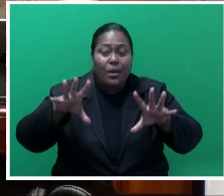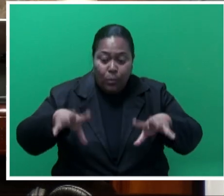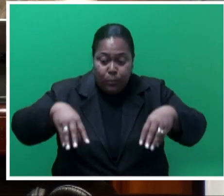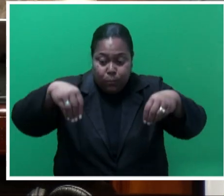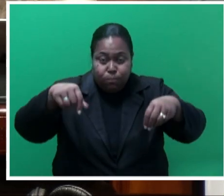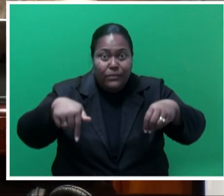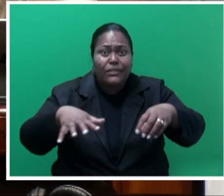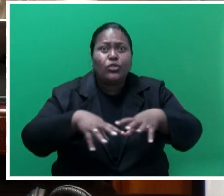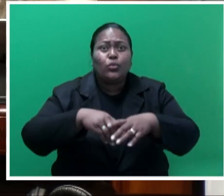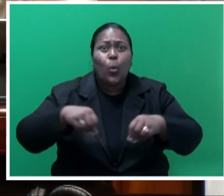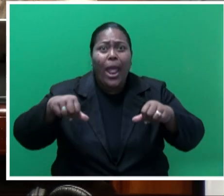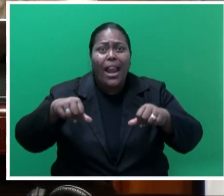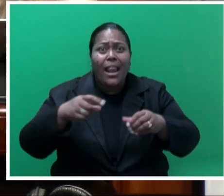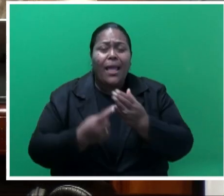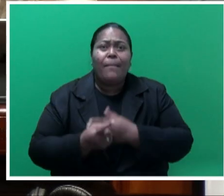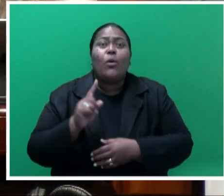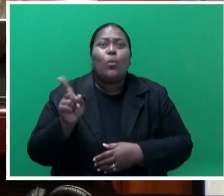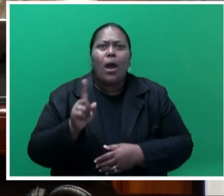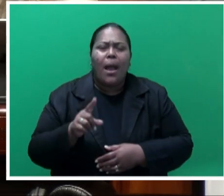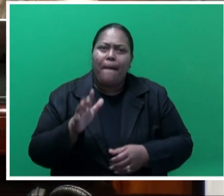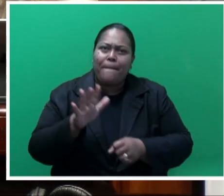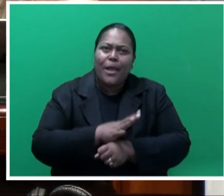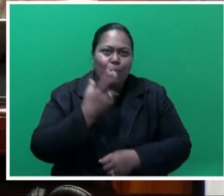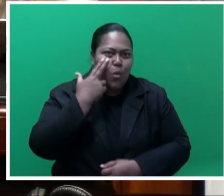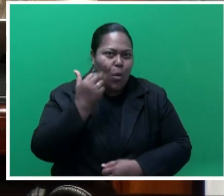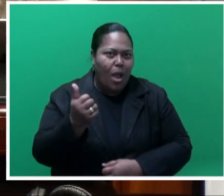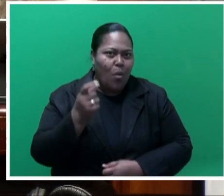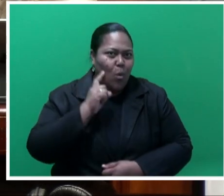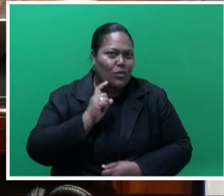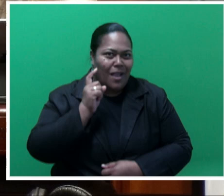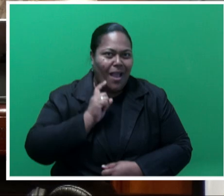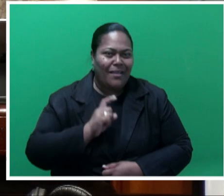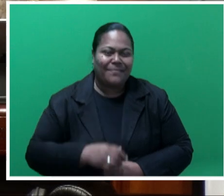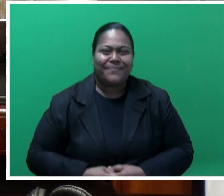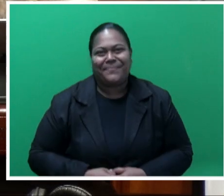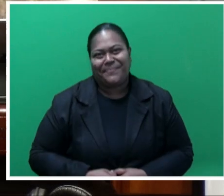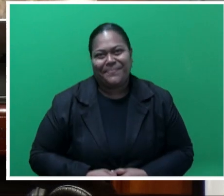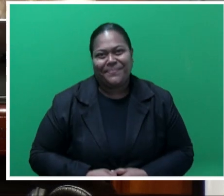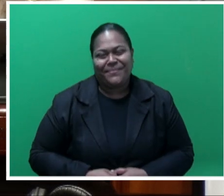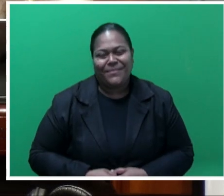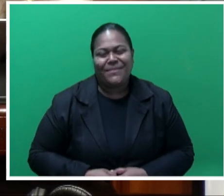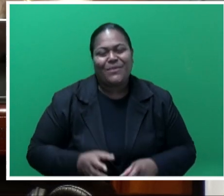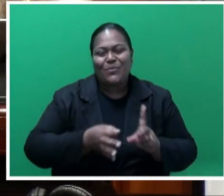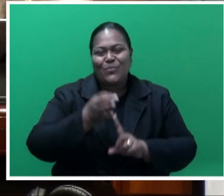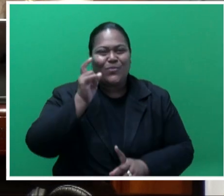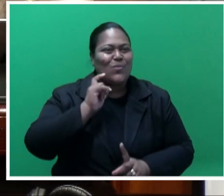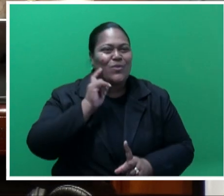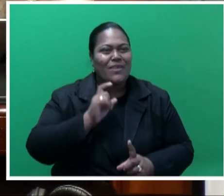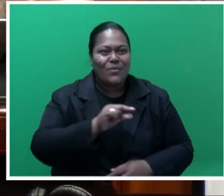importantly, is they purify water, thus improving the water quality that we